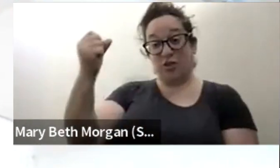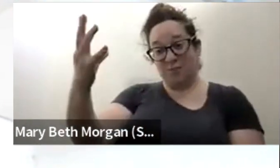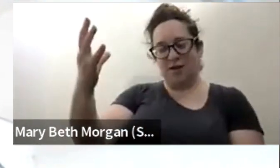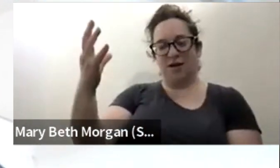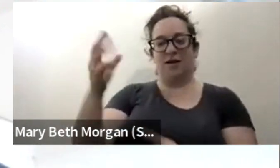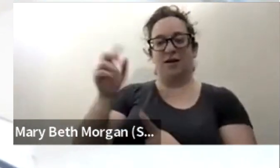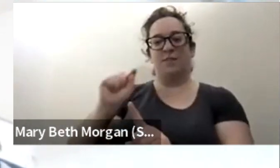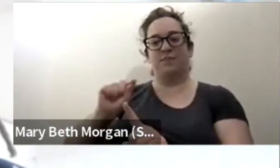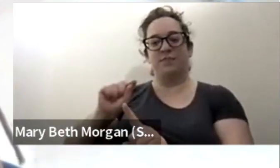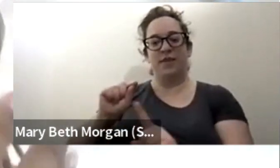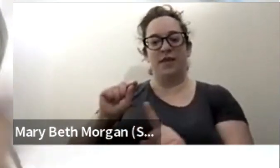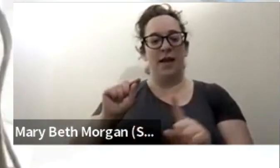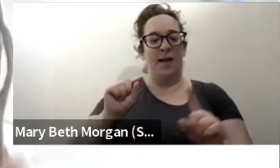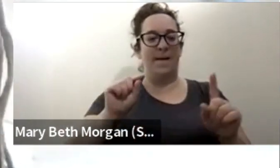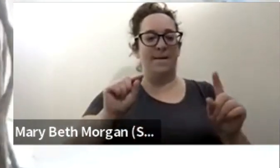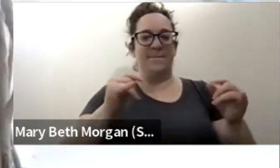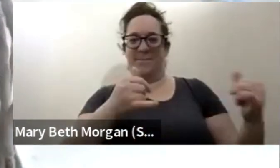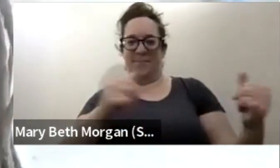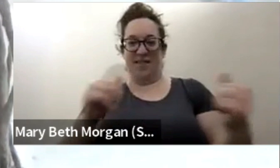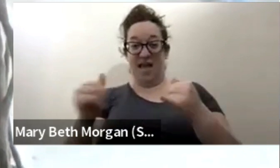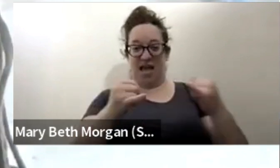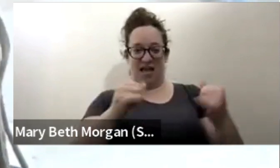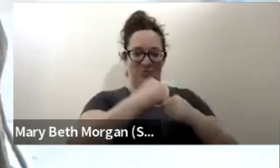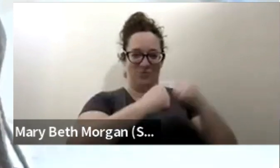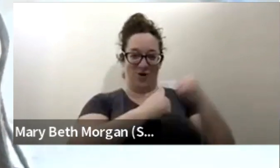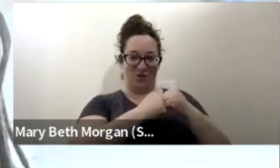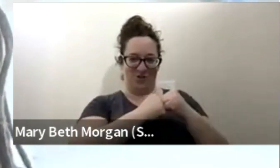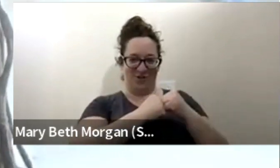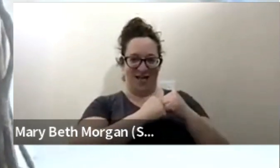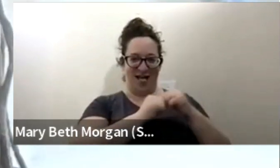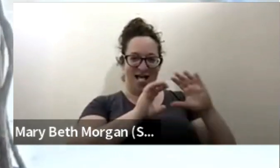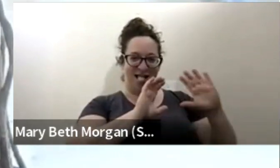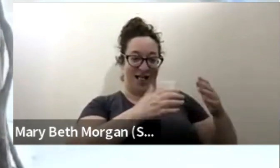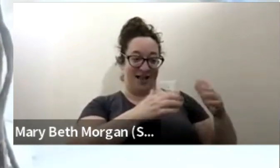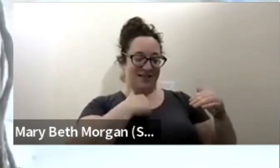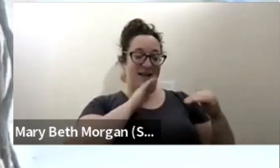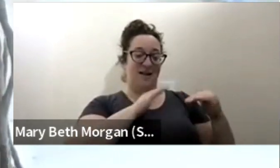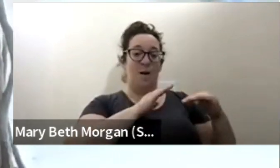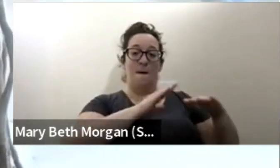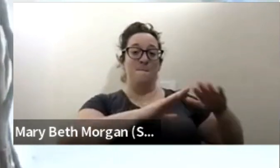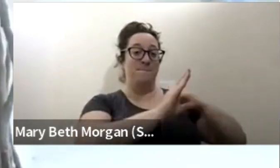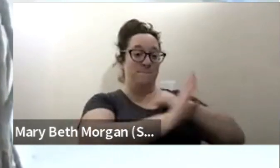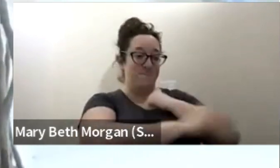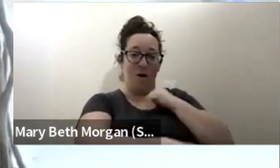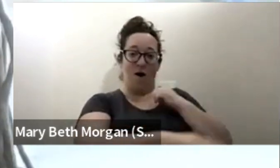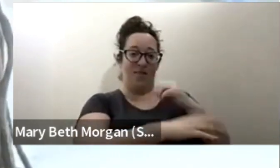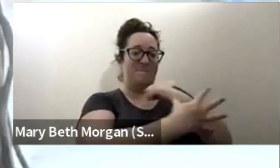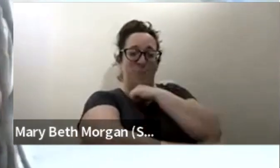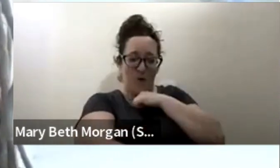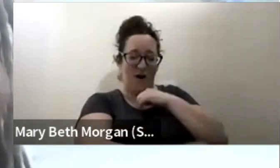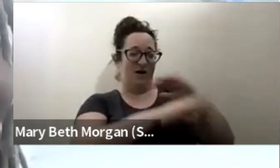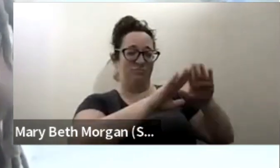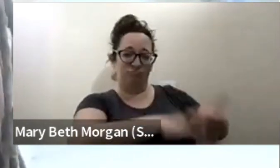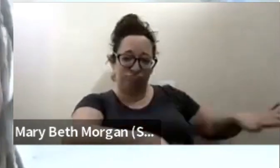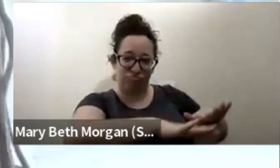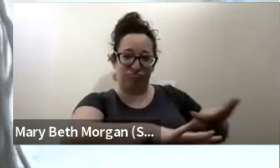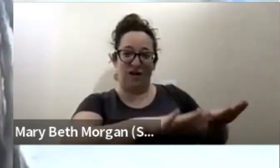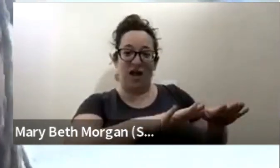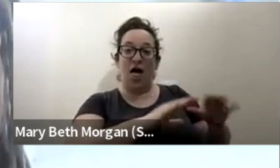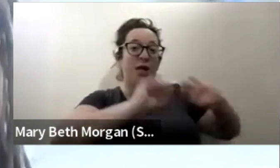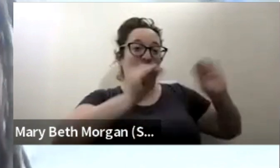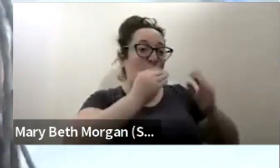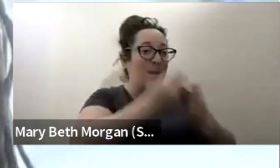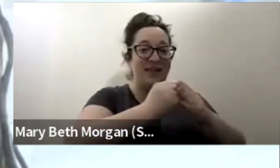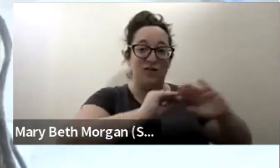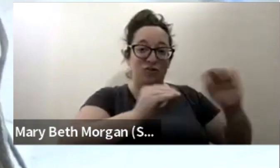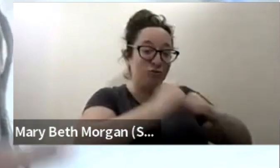think, again, Shakespeare plays always with the strictures of class. Like having no money is